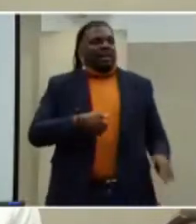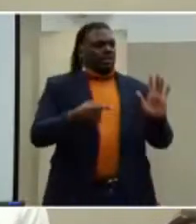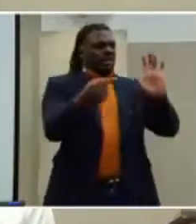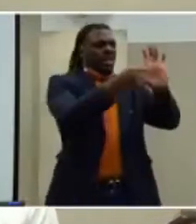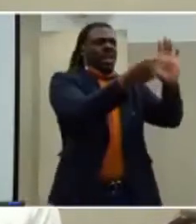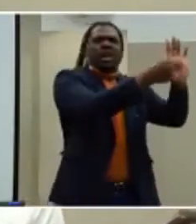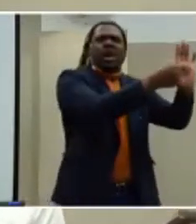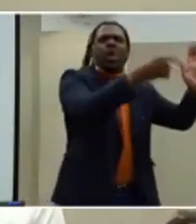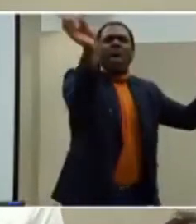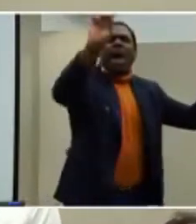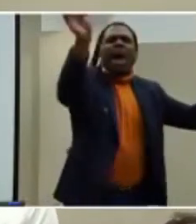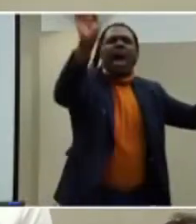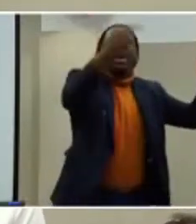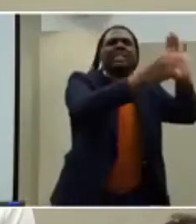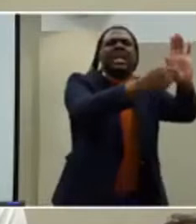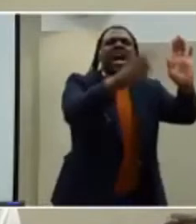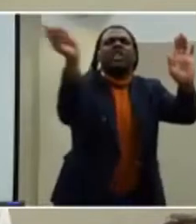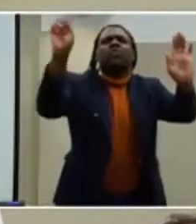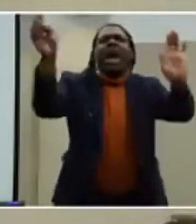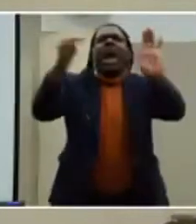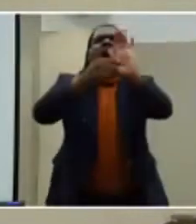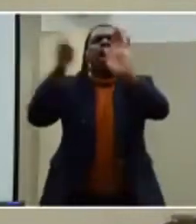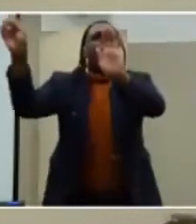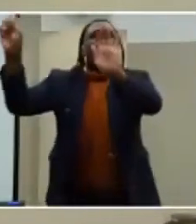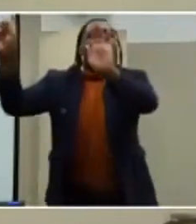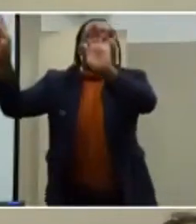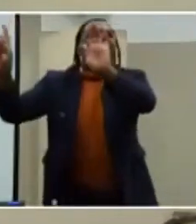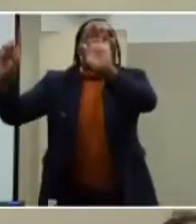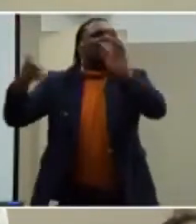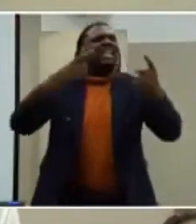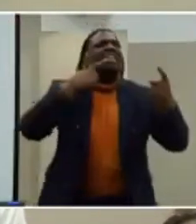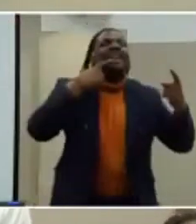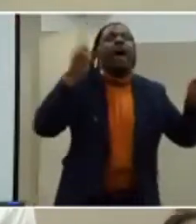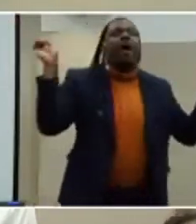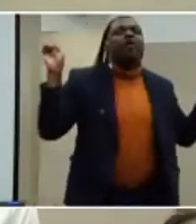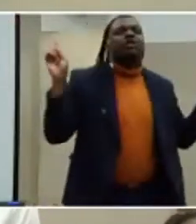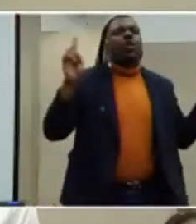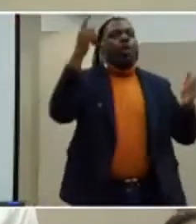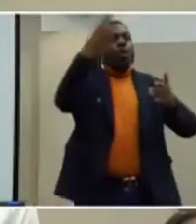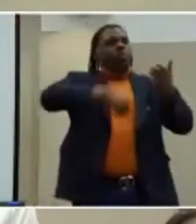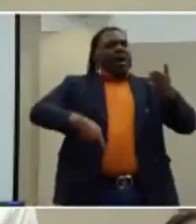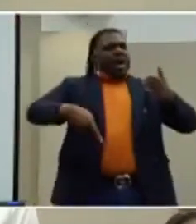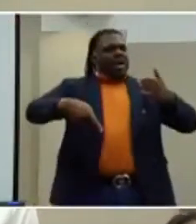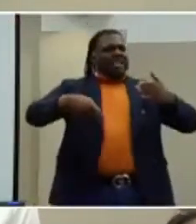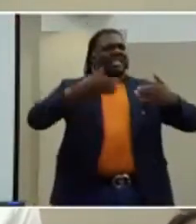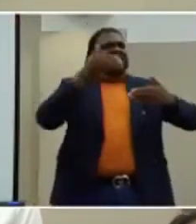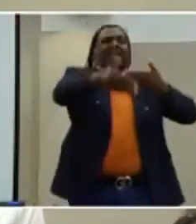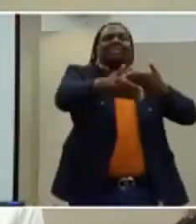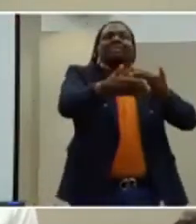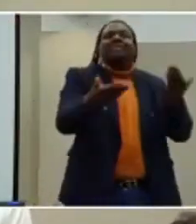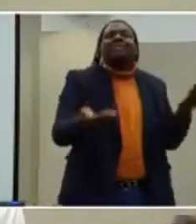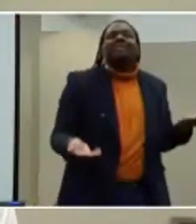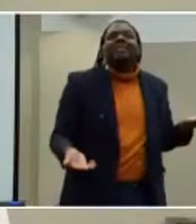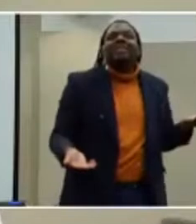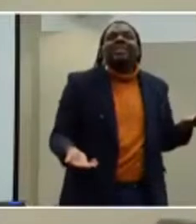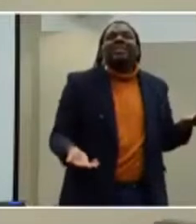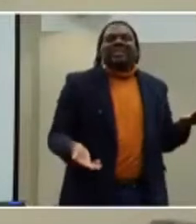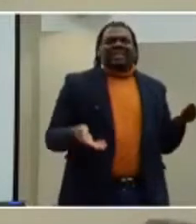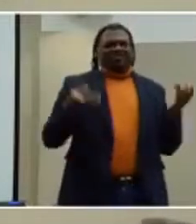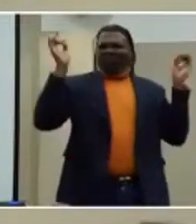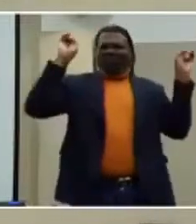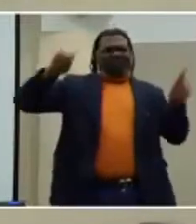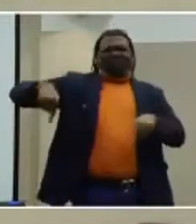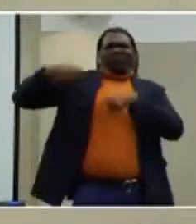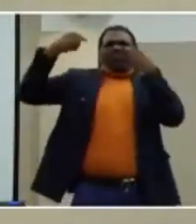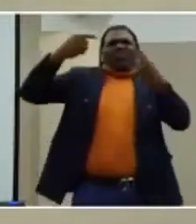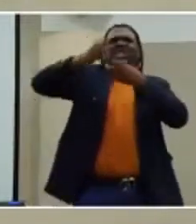signage inside the trains announcing what station is coming up. And this has been going on